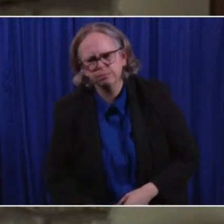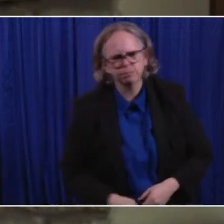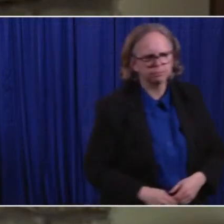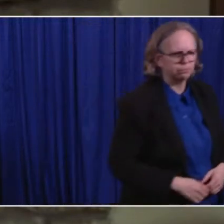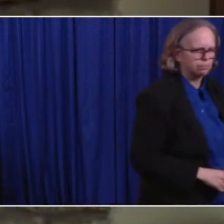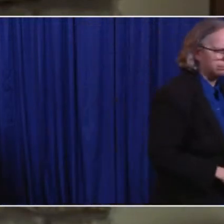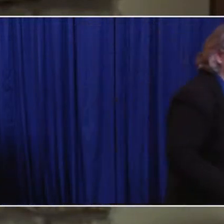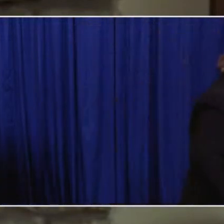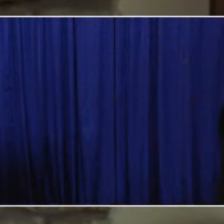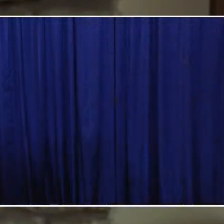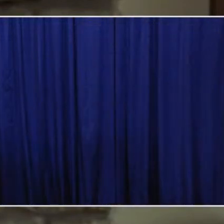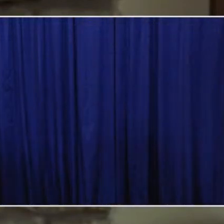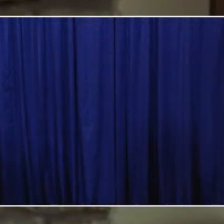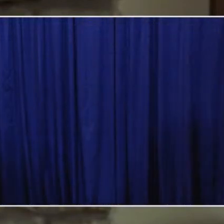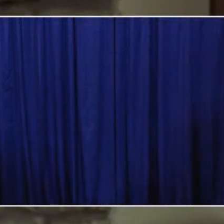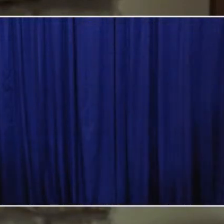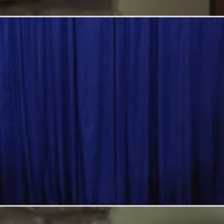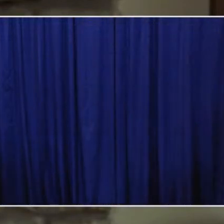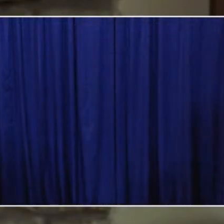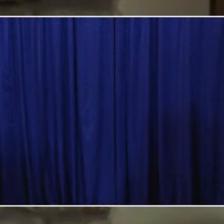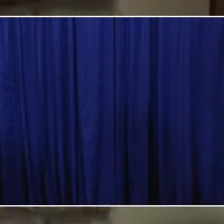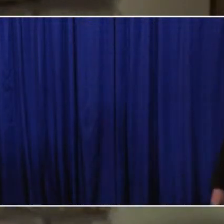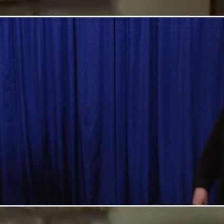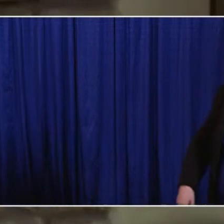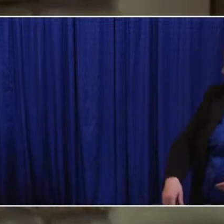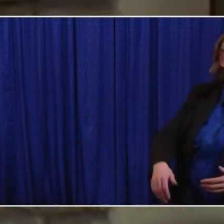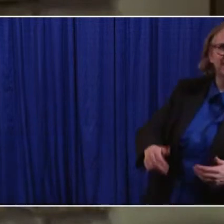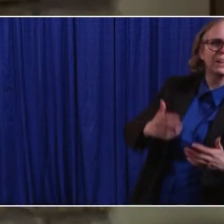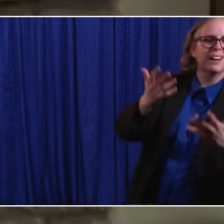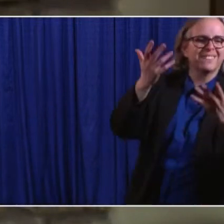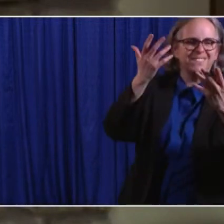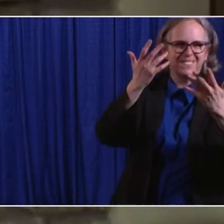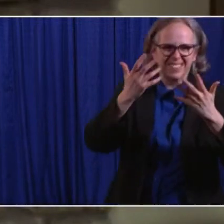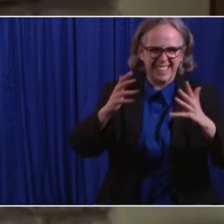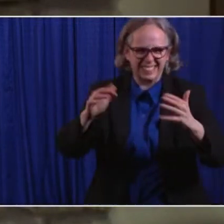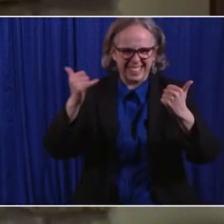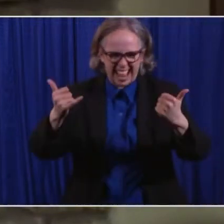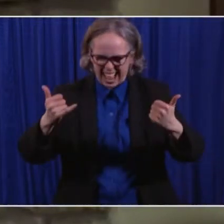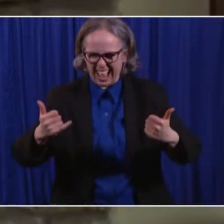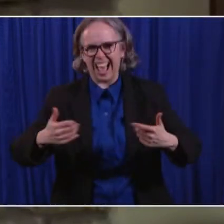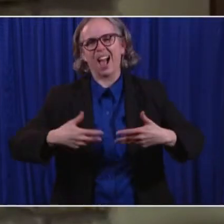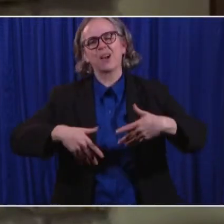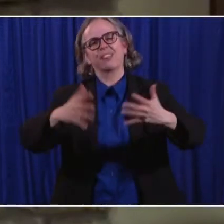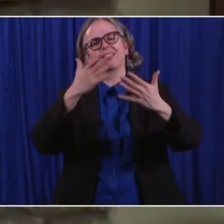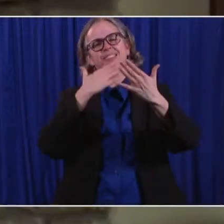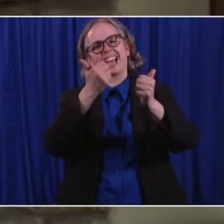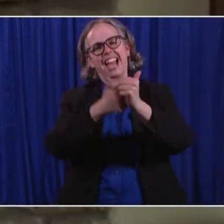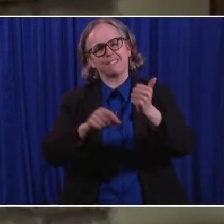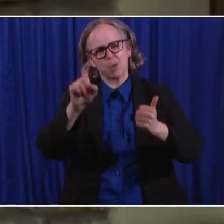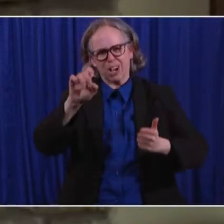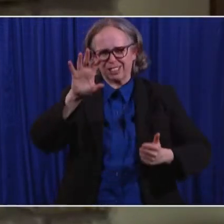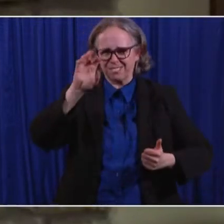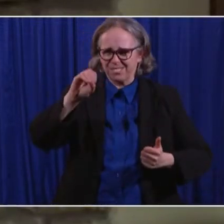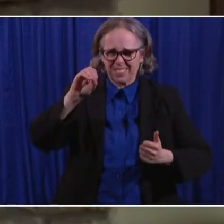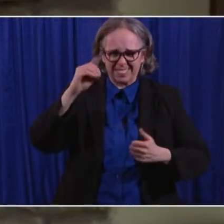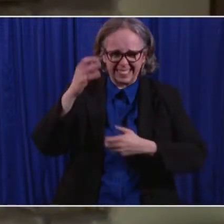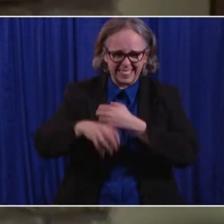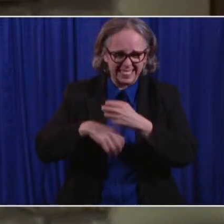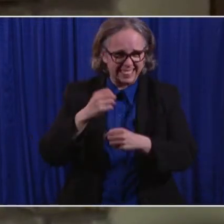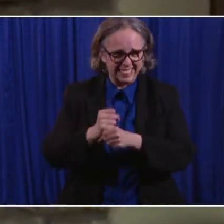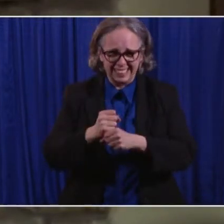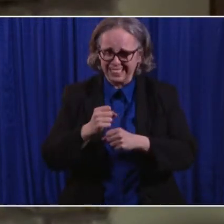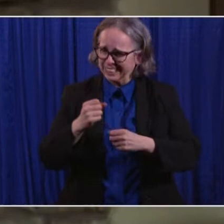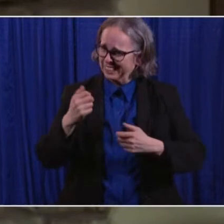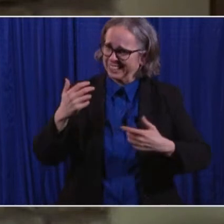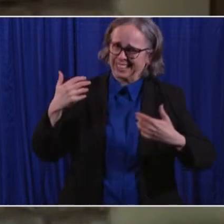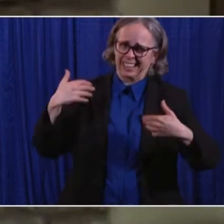I want to thank everybody. Again, the 150th press conference. It's been an interesting year,